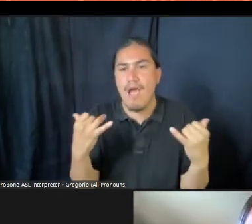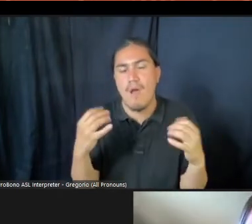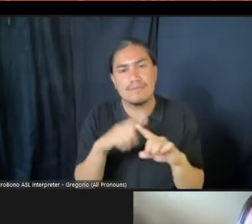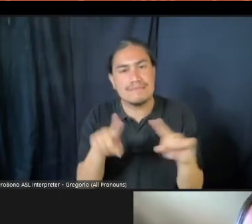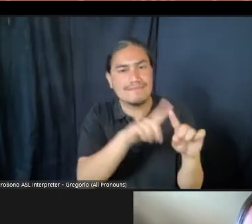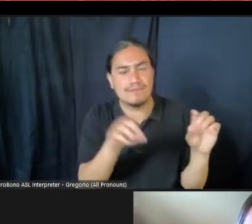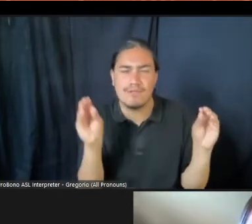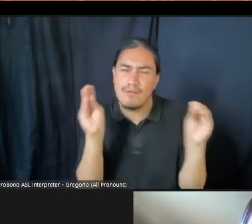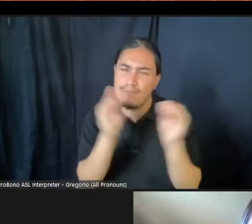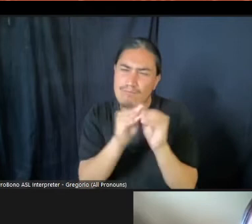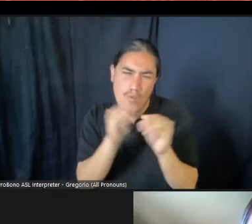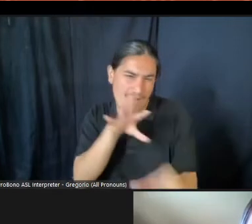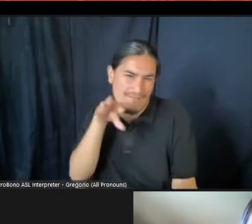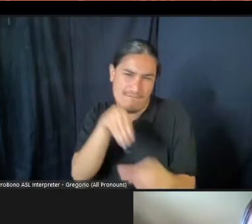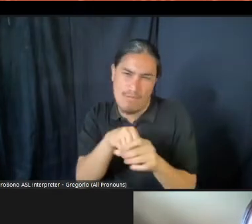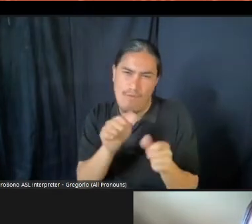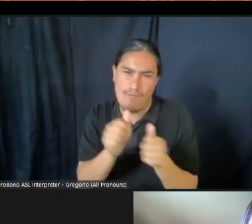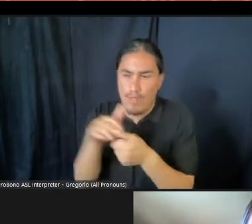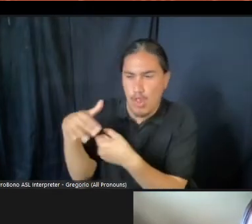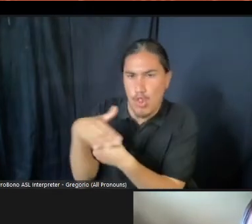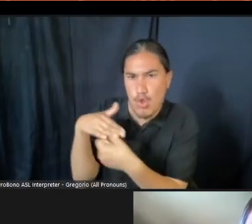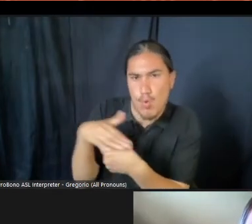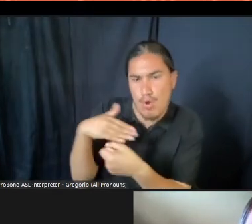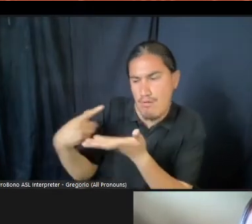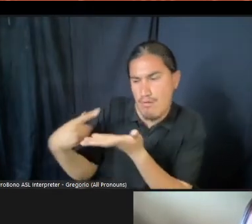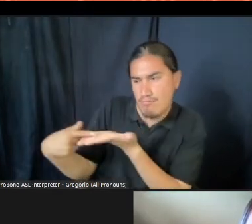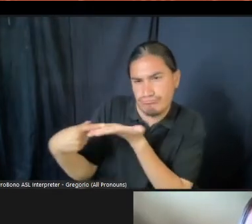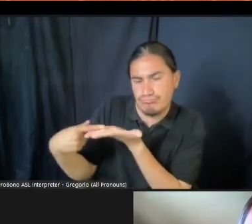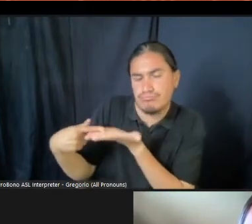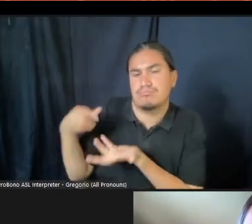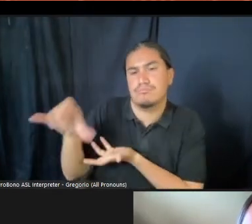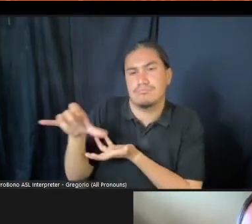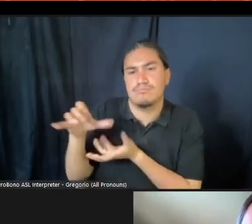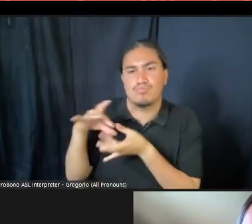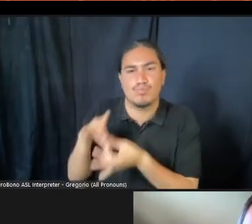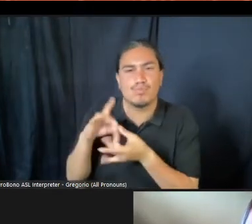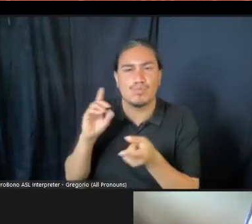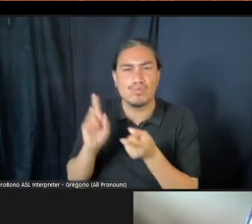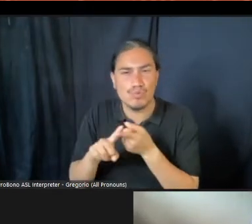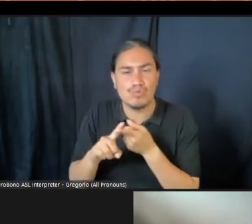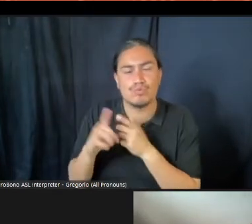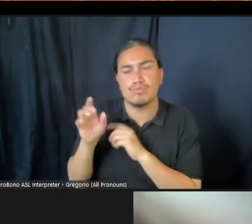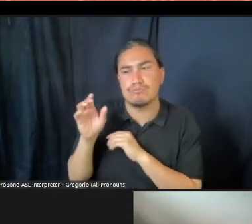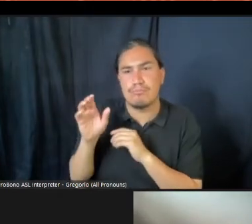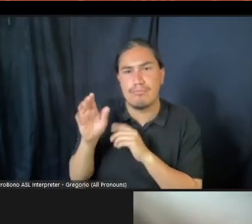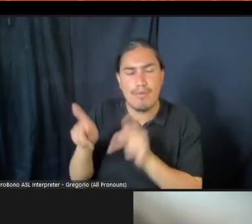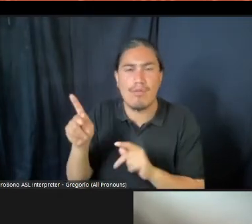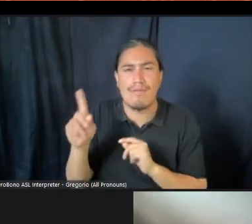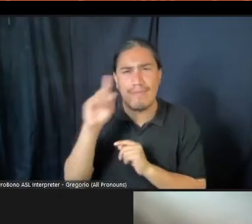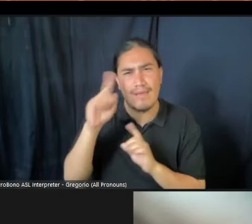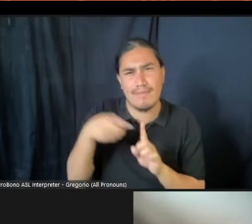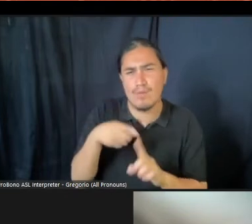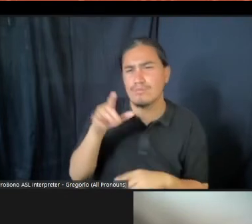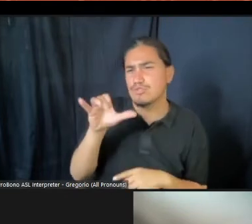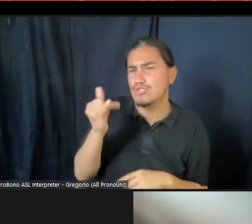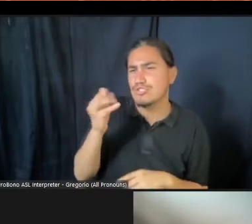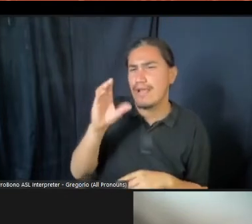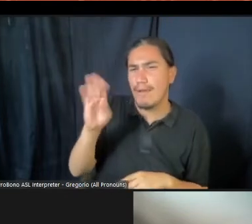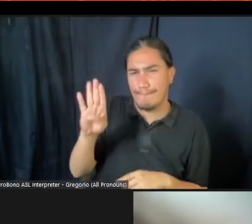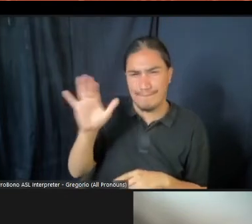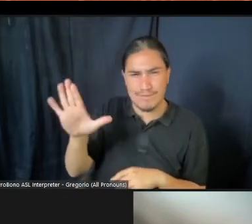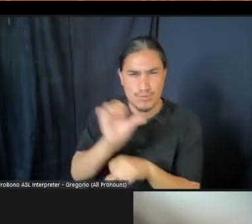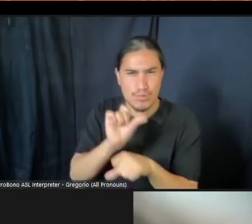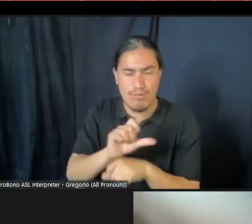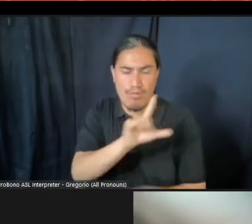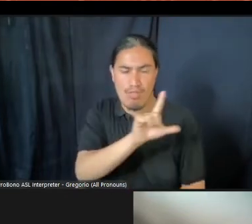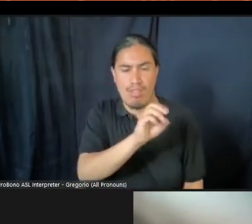own locally, contextually specific ways in relationship building. I mean, even if I think about the work Jacob's doing at Long Wharf, I think about, you